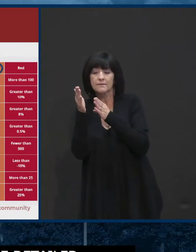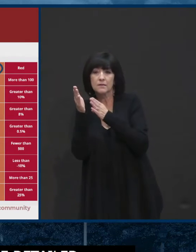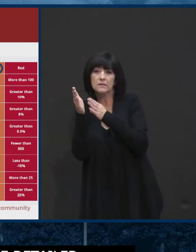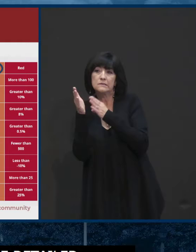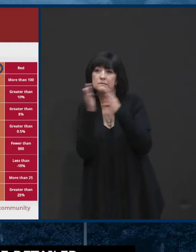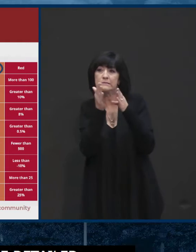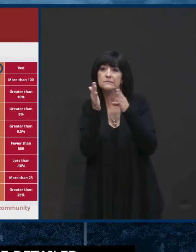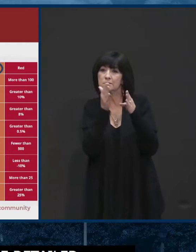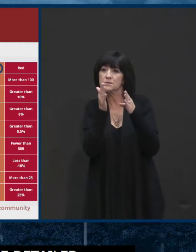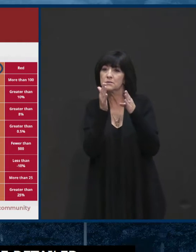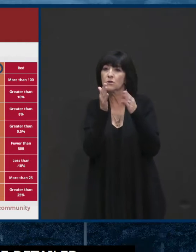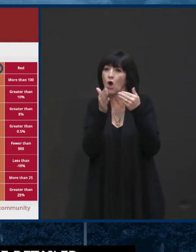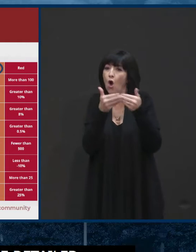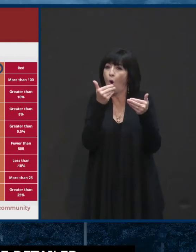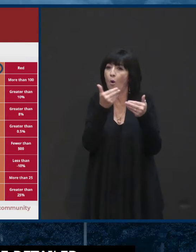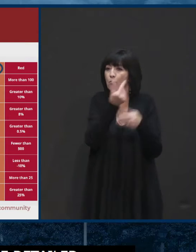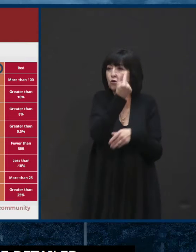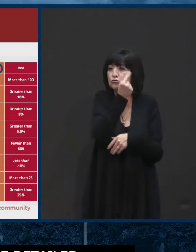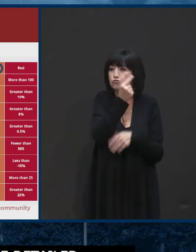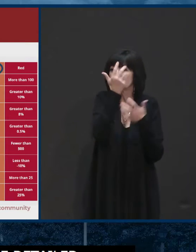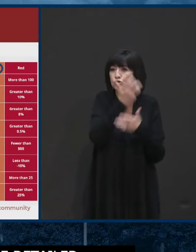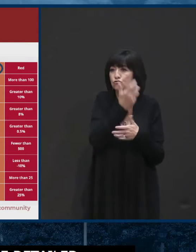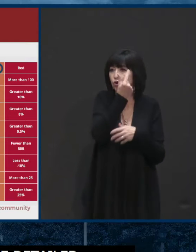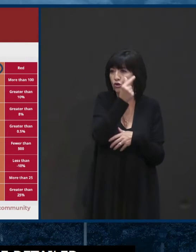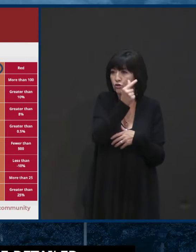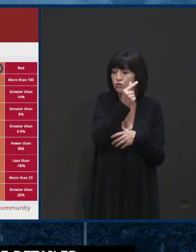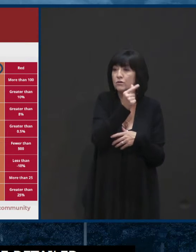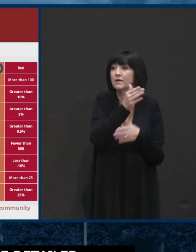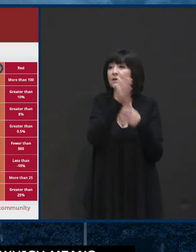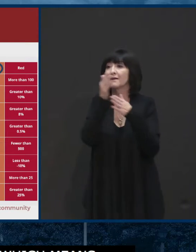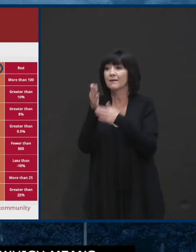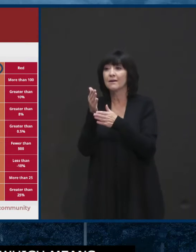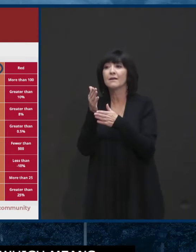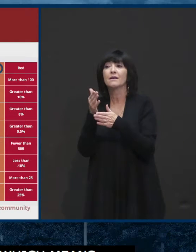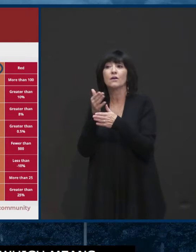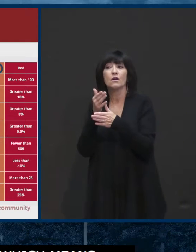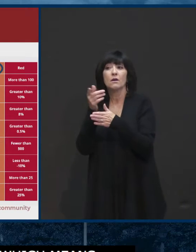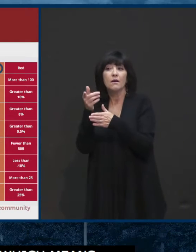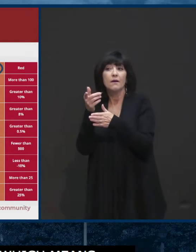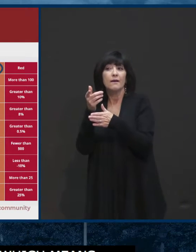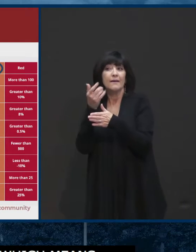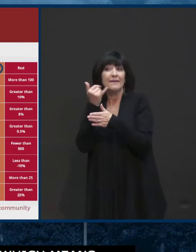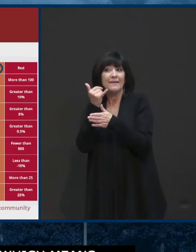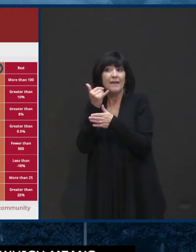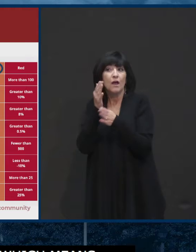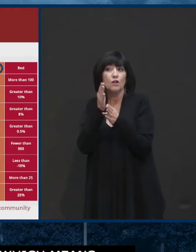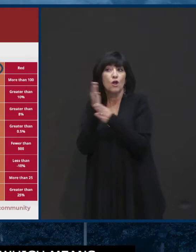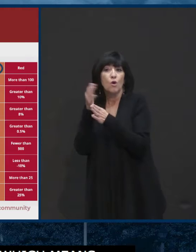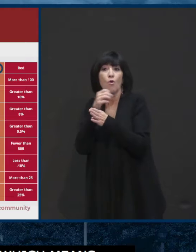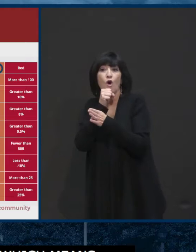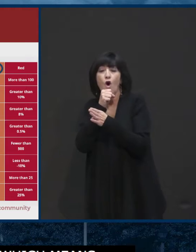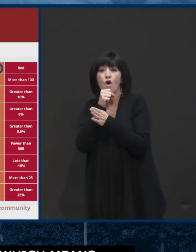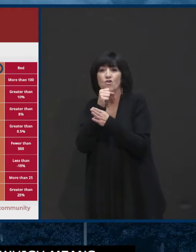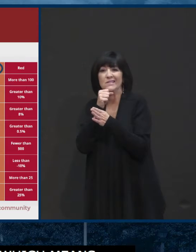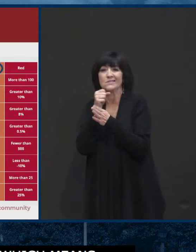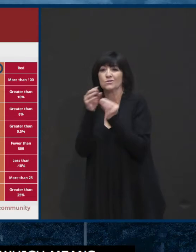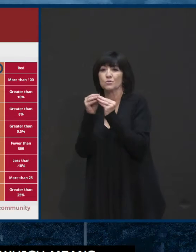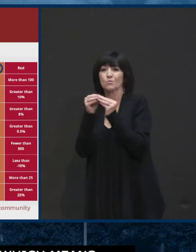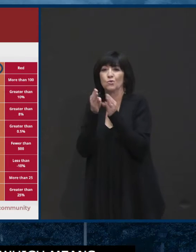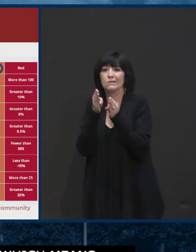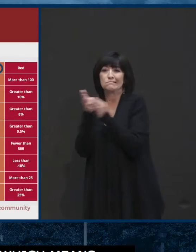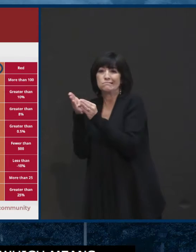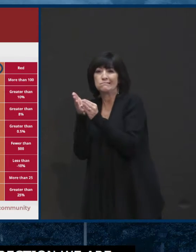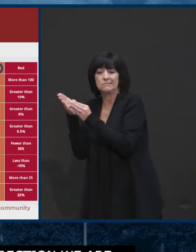red. But you also can see which direction we're headed in these key indicators. And also because testing is such an